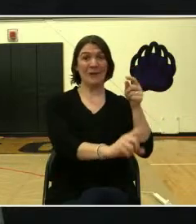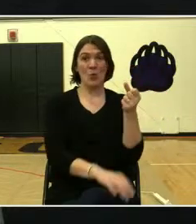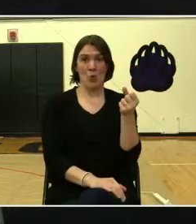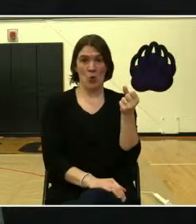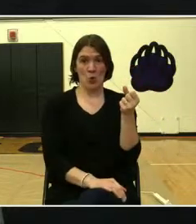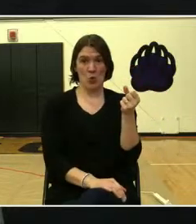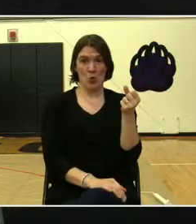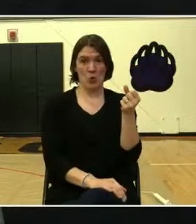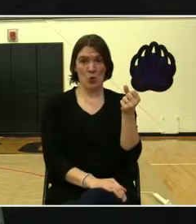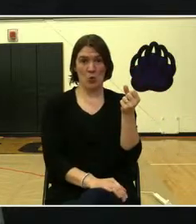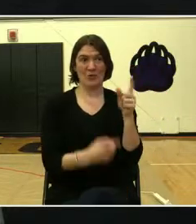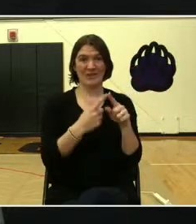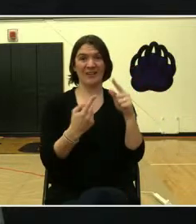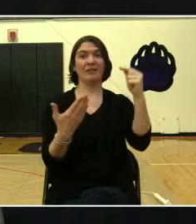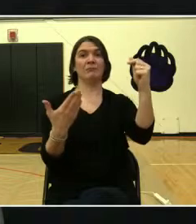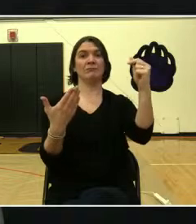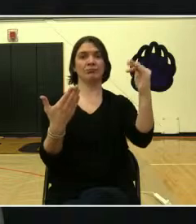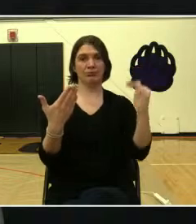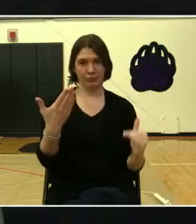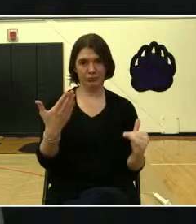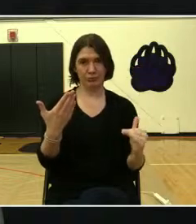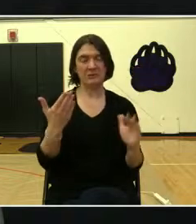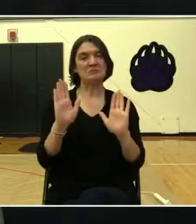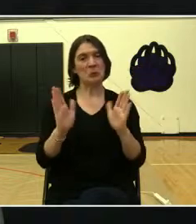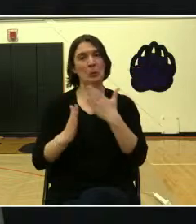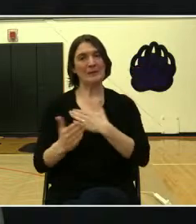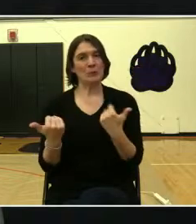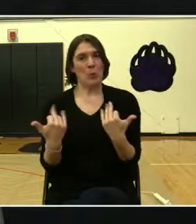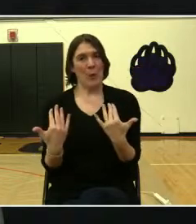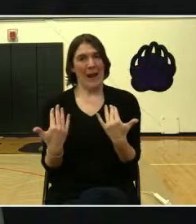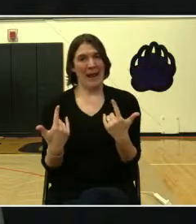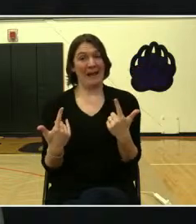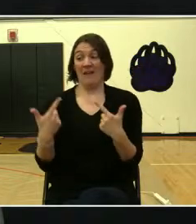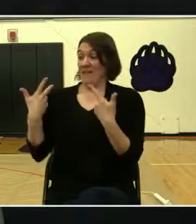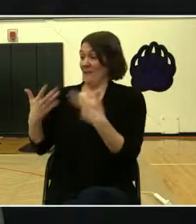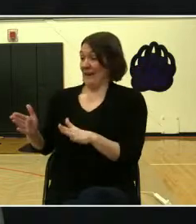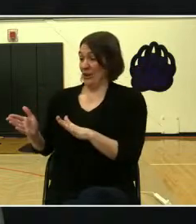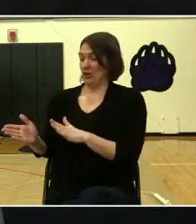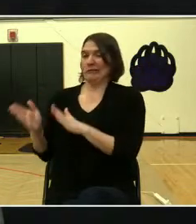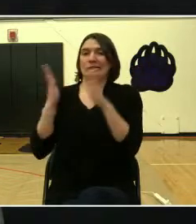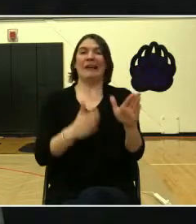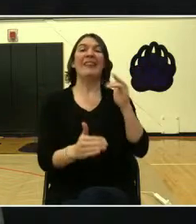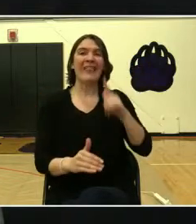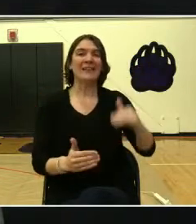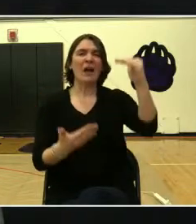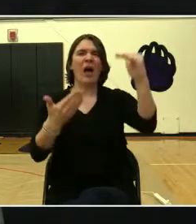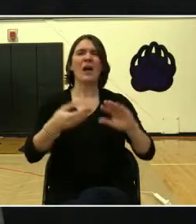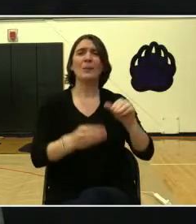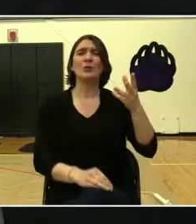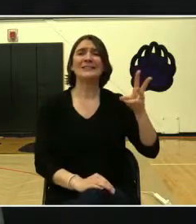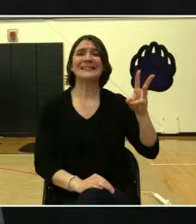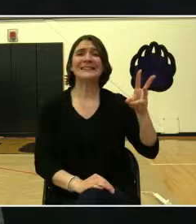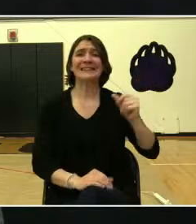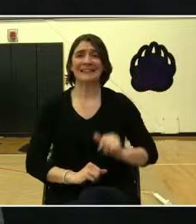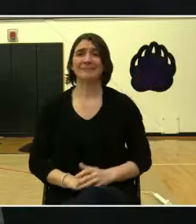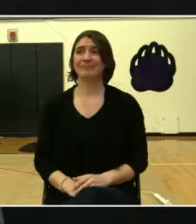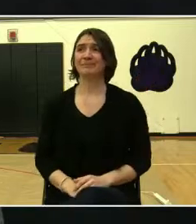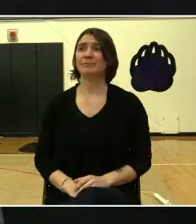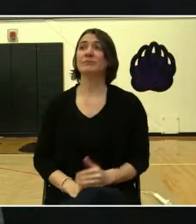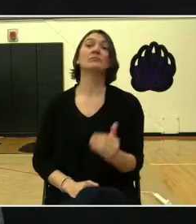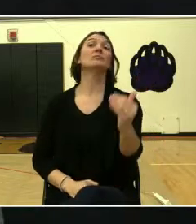General issue please would you consider holding those to article 16 um